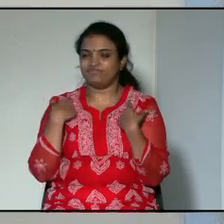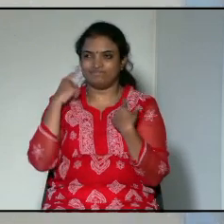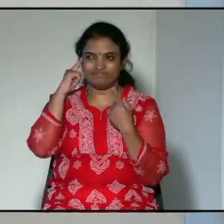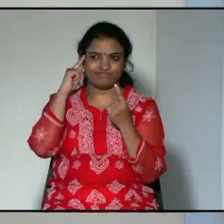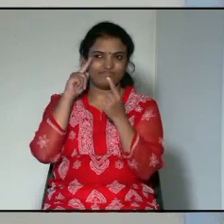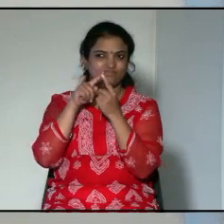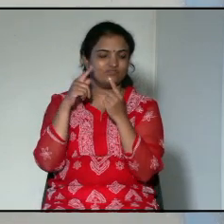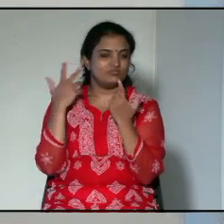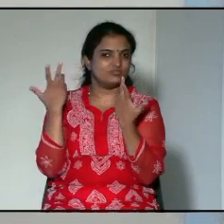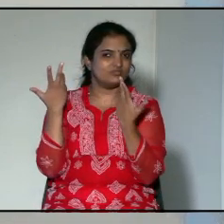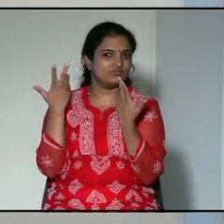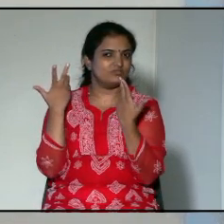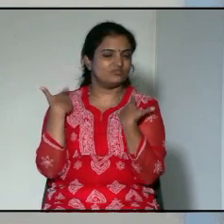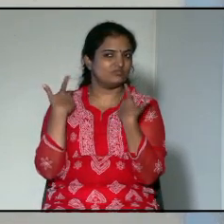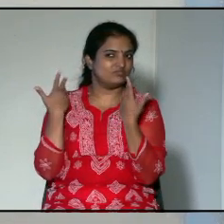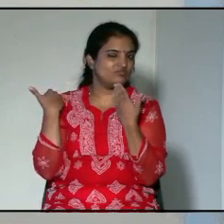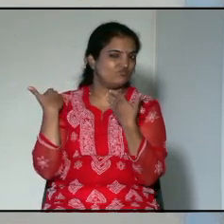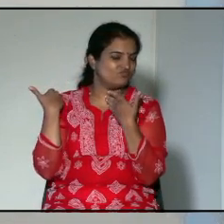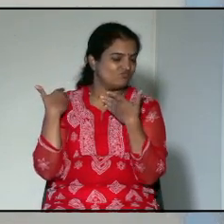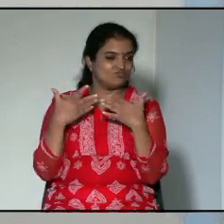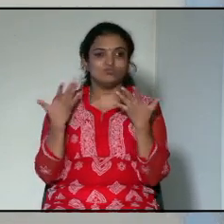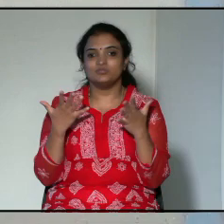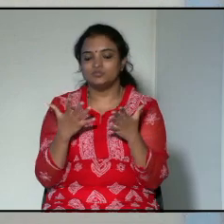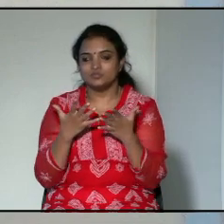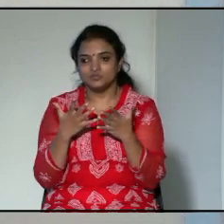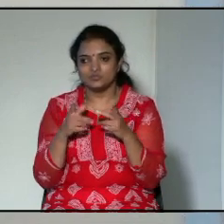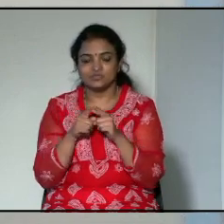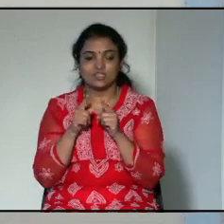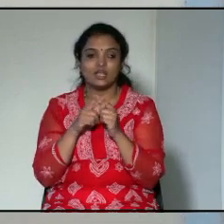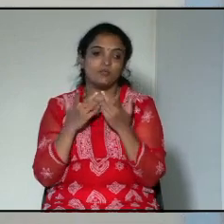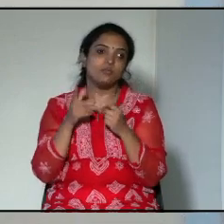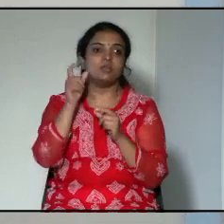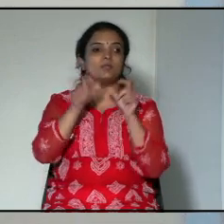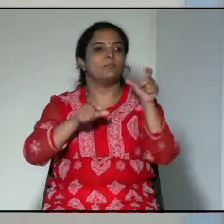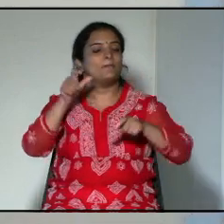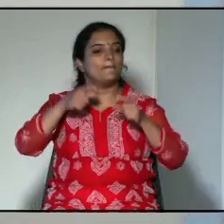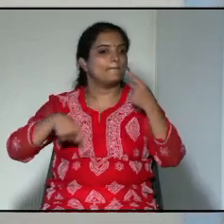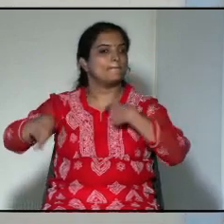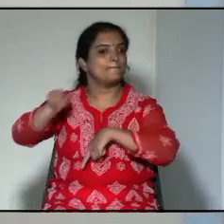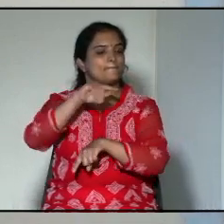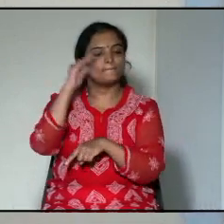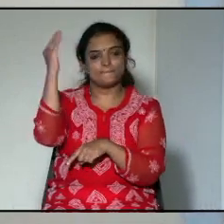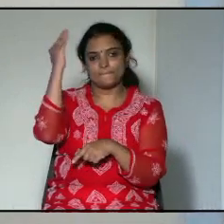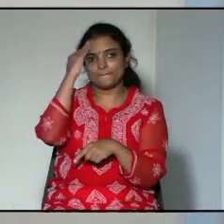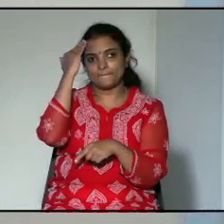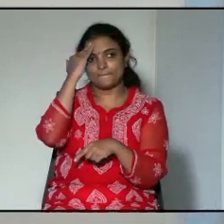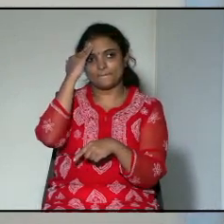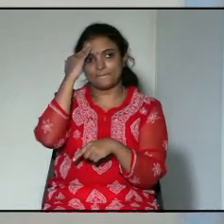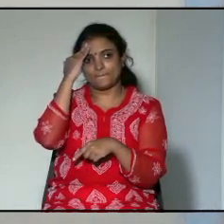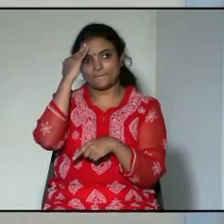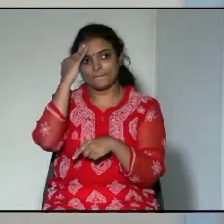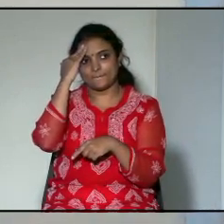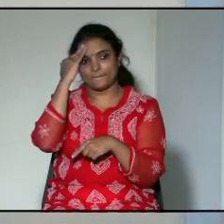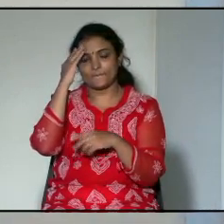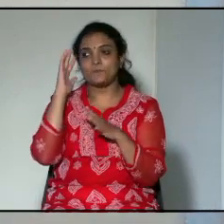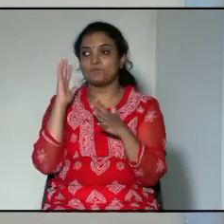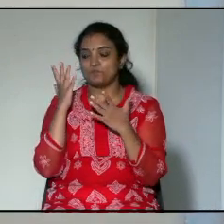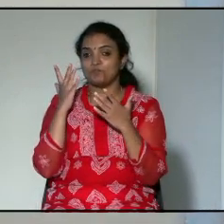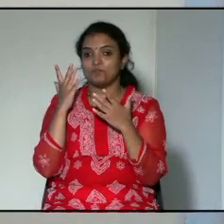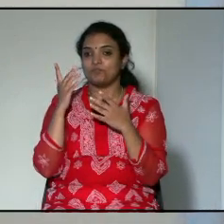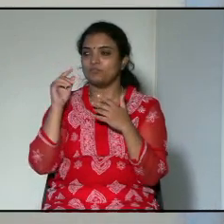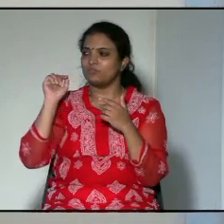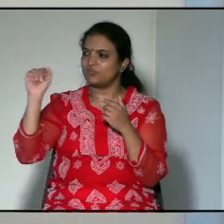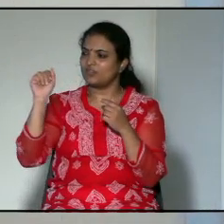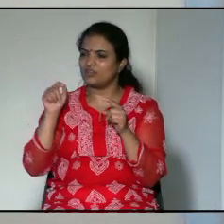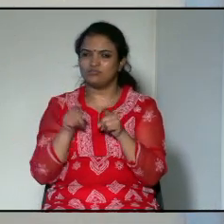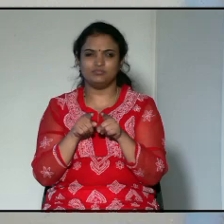that I shouldn't drag my feet anymore. But as people know, and as Kajri just mentioned, that I